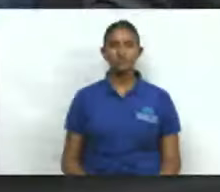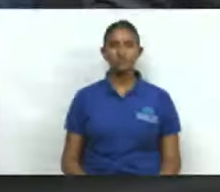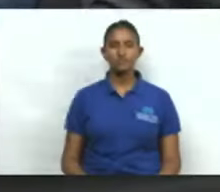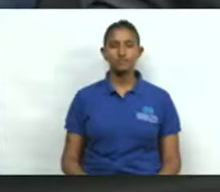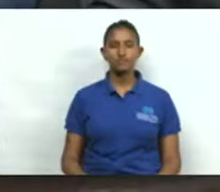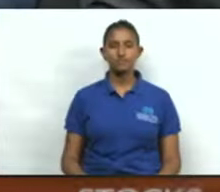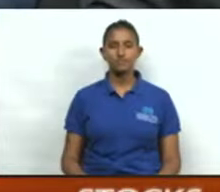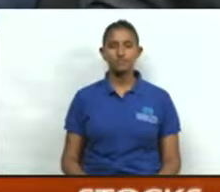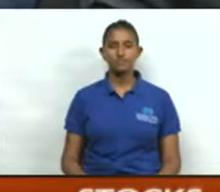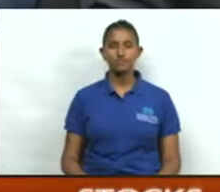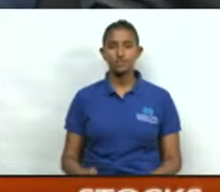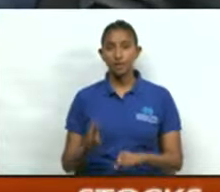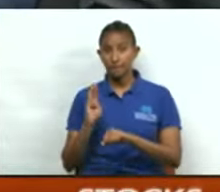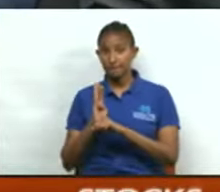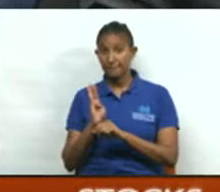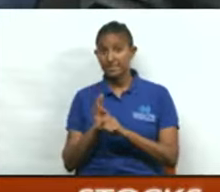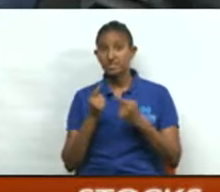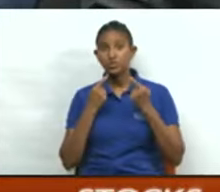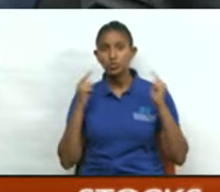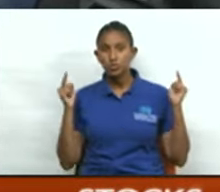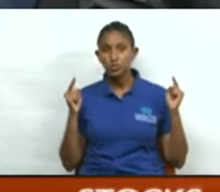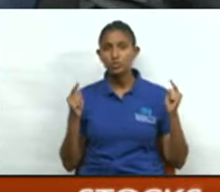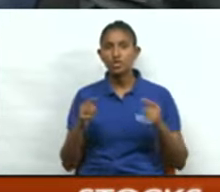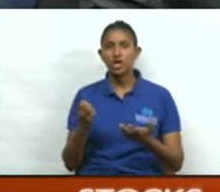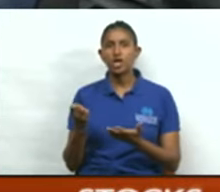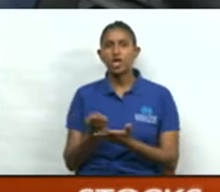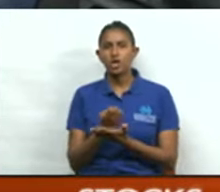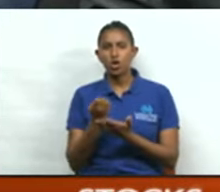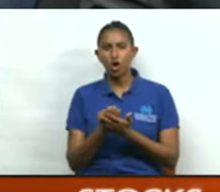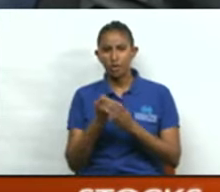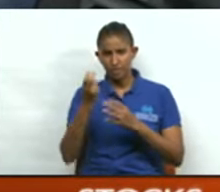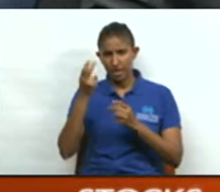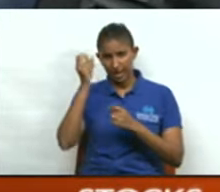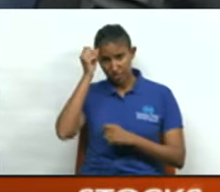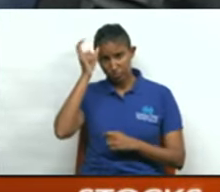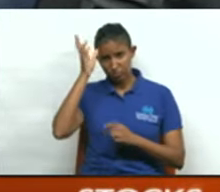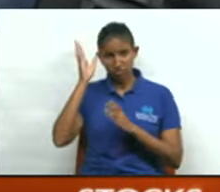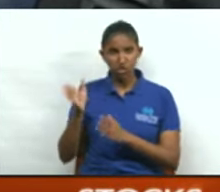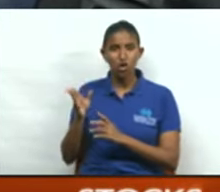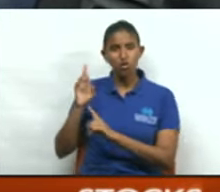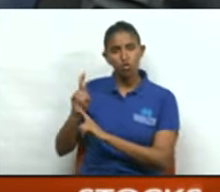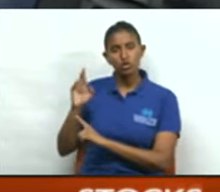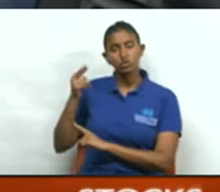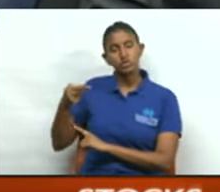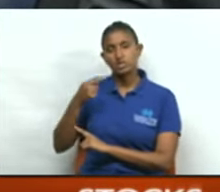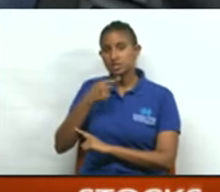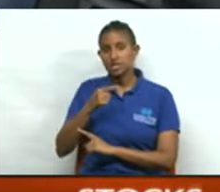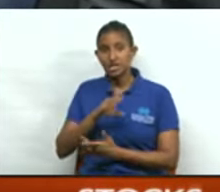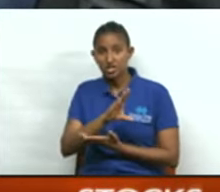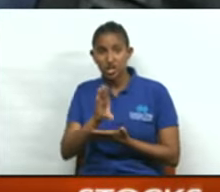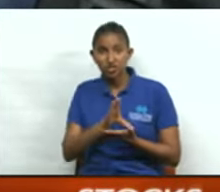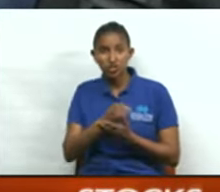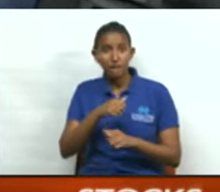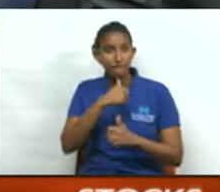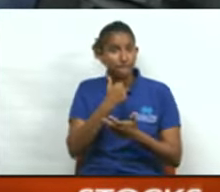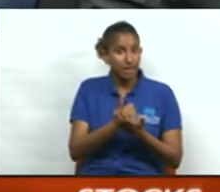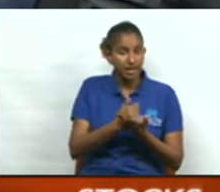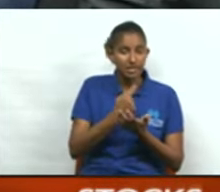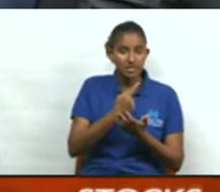In business news, economist Professor Roger Hussein says while the central bank has reported that this country's unemployment rate